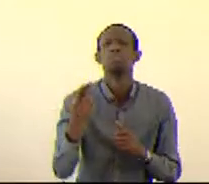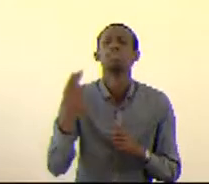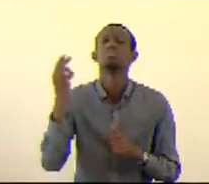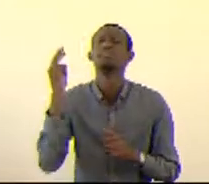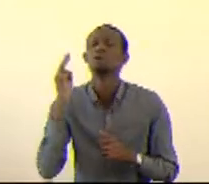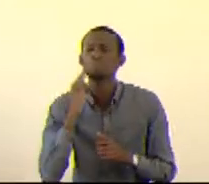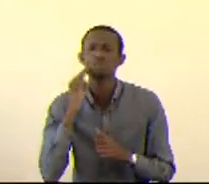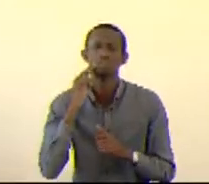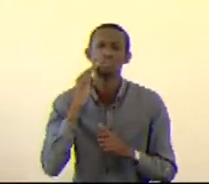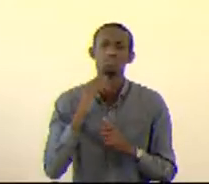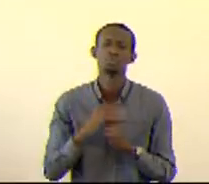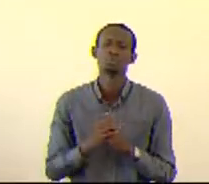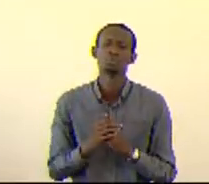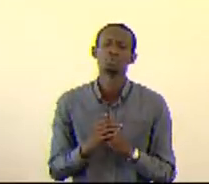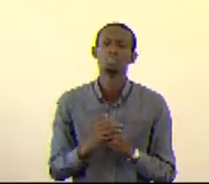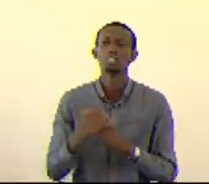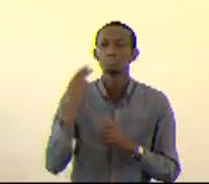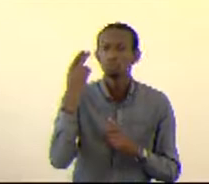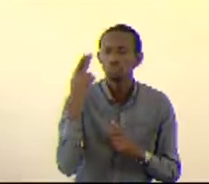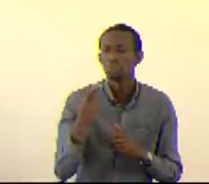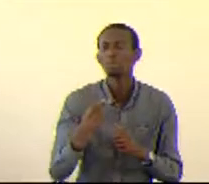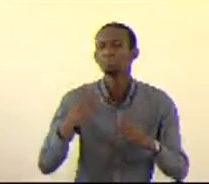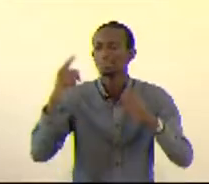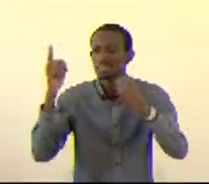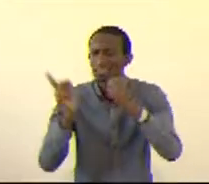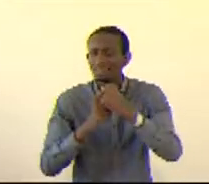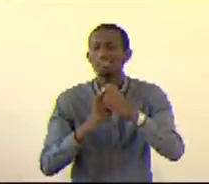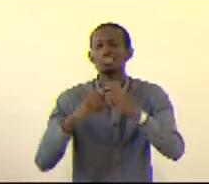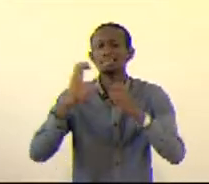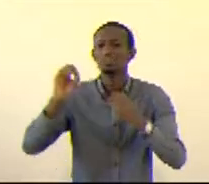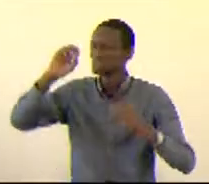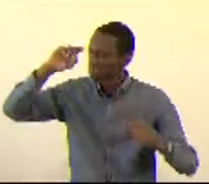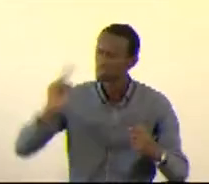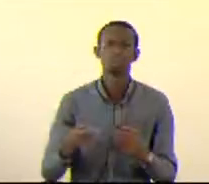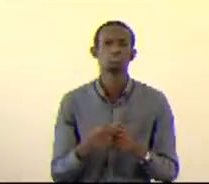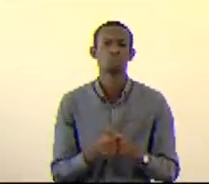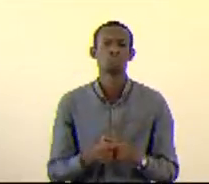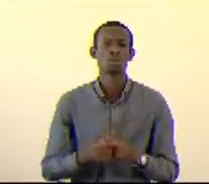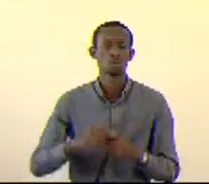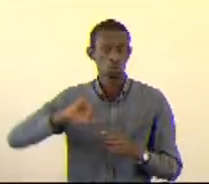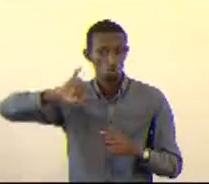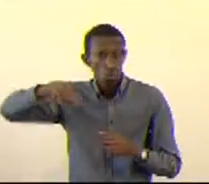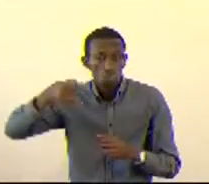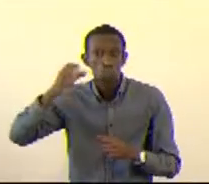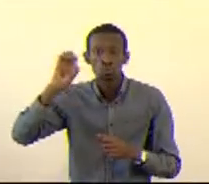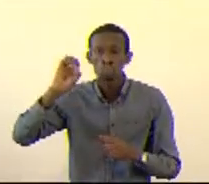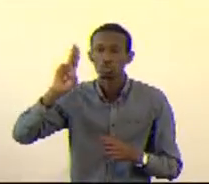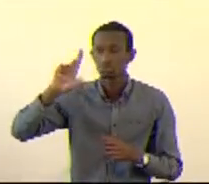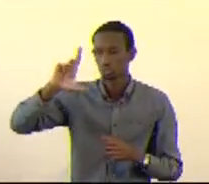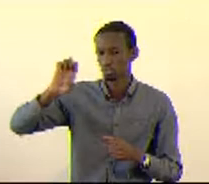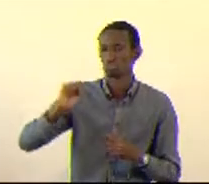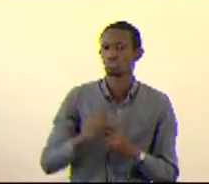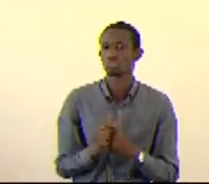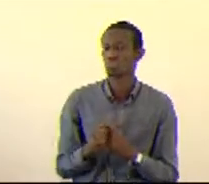2,260,000 joules per kilogram. I'm going to make it clearer this side, so you'll come over this side.